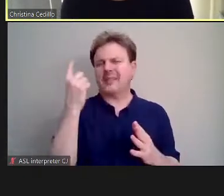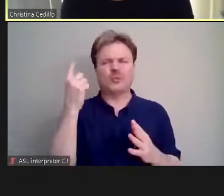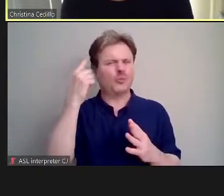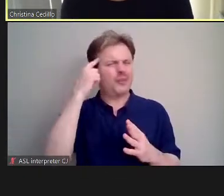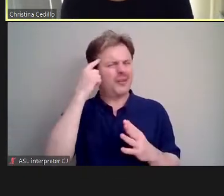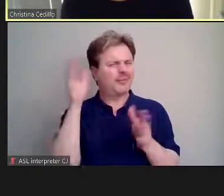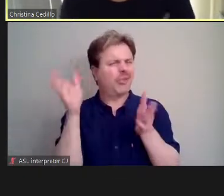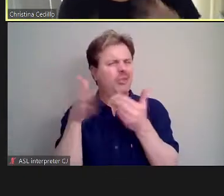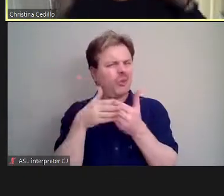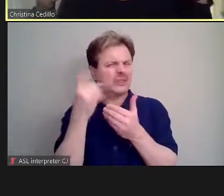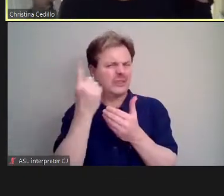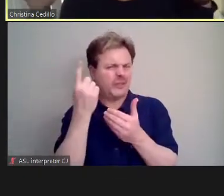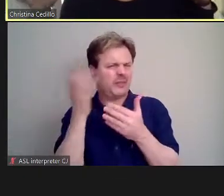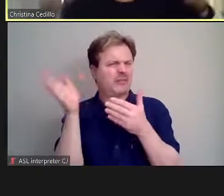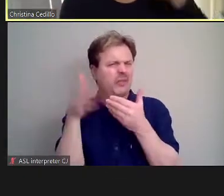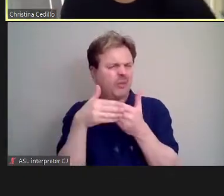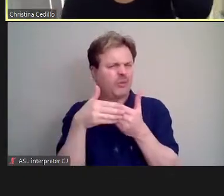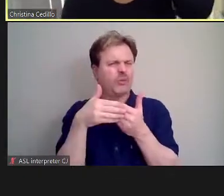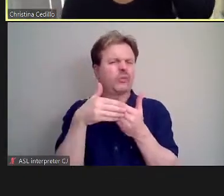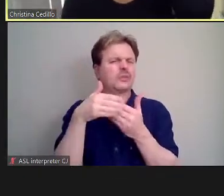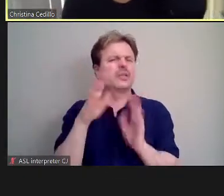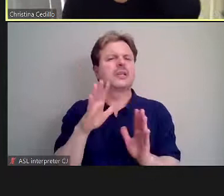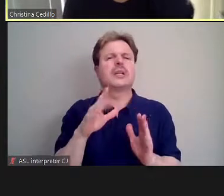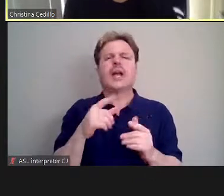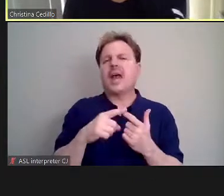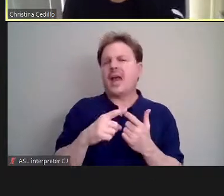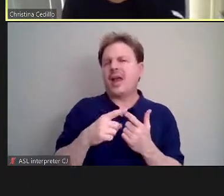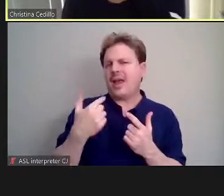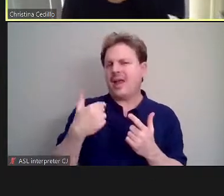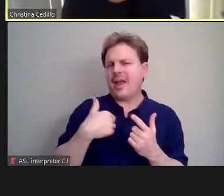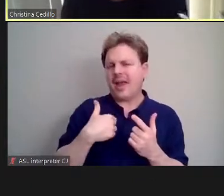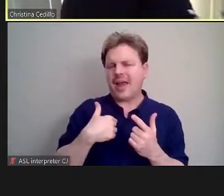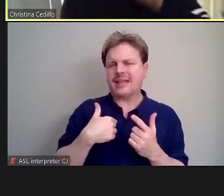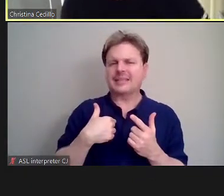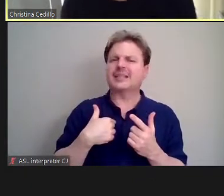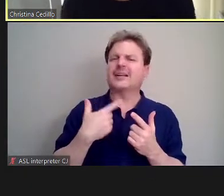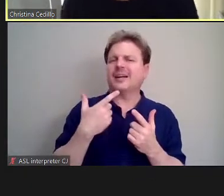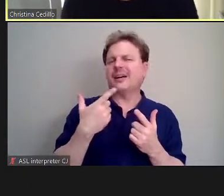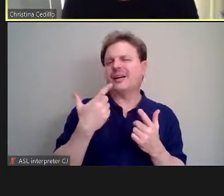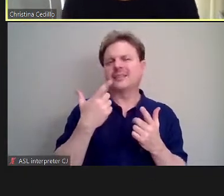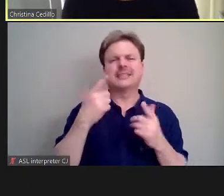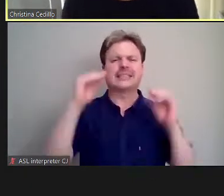a phenomenologist, I tell my students,